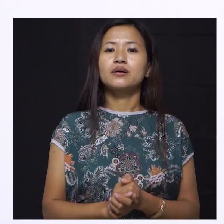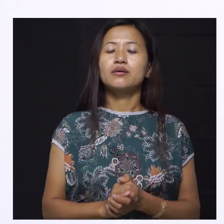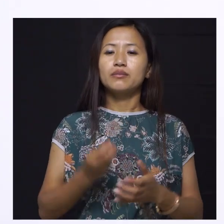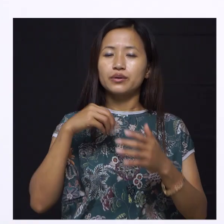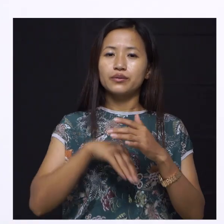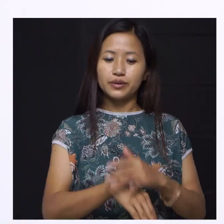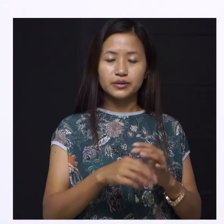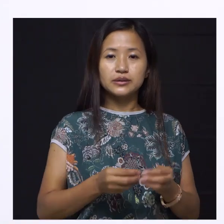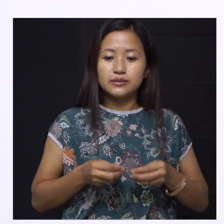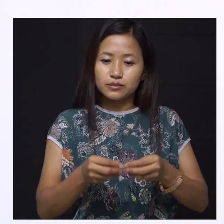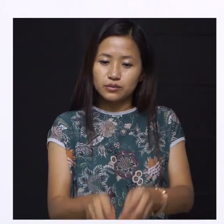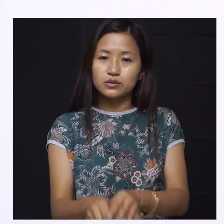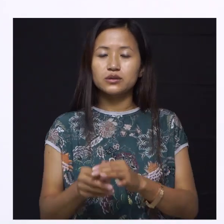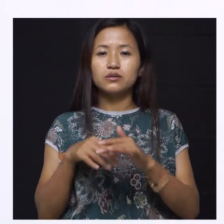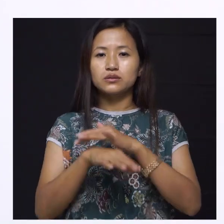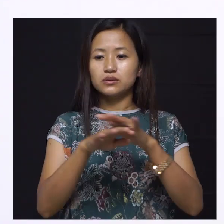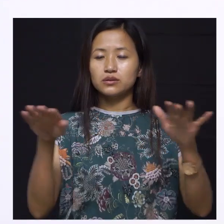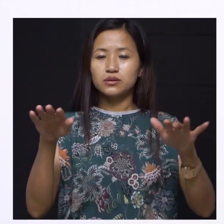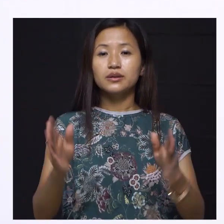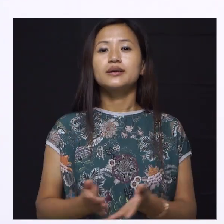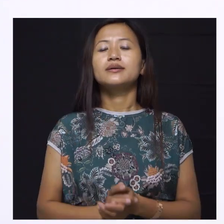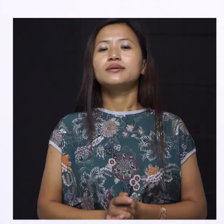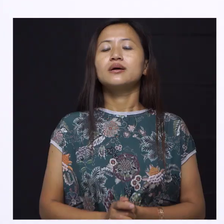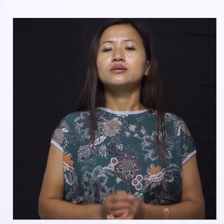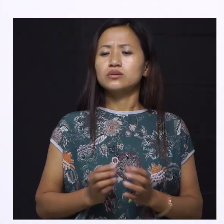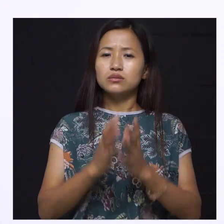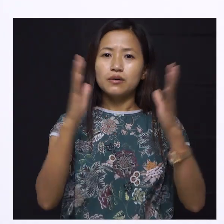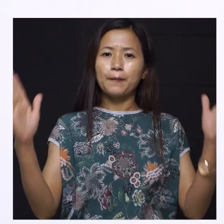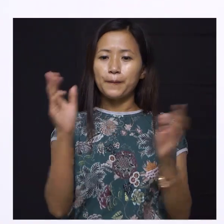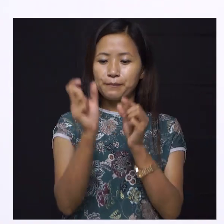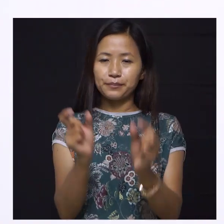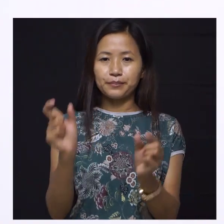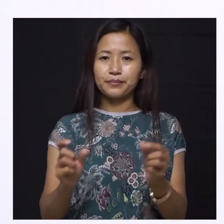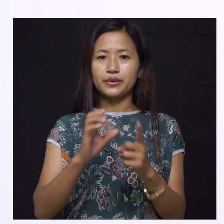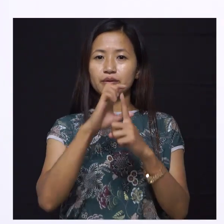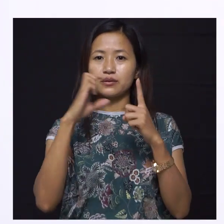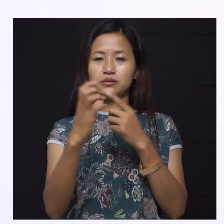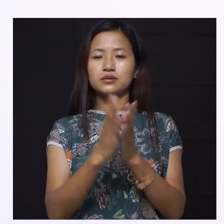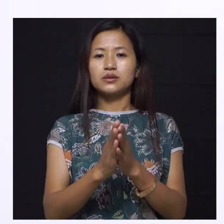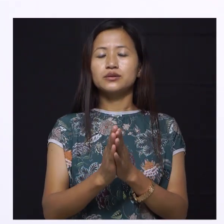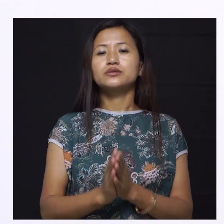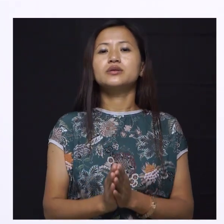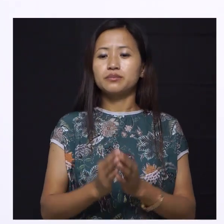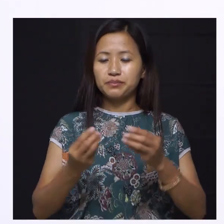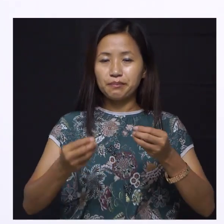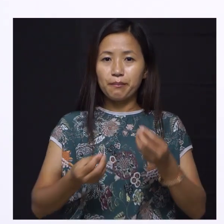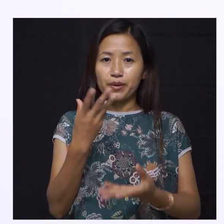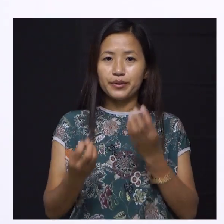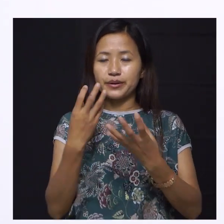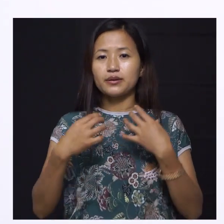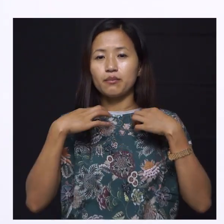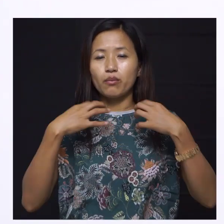the dead body, we know that there are so many people with the culture of burying dead body. There are also some other ways, we know